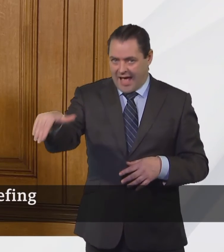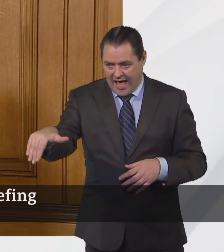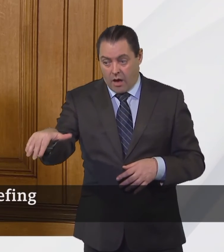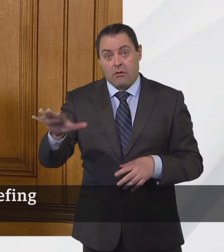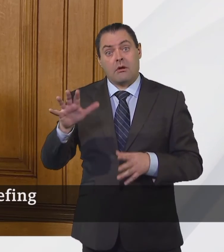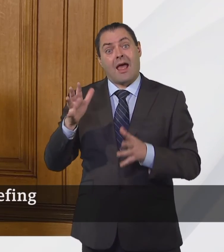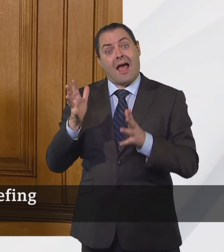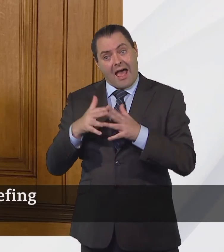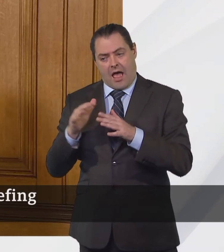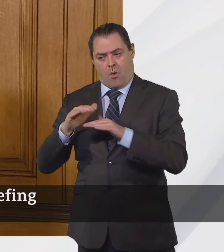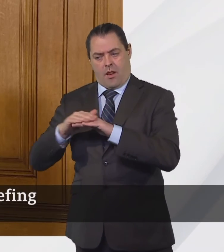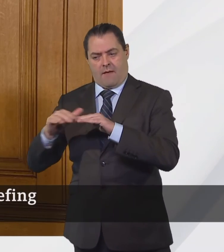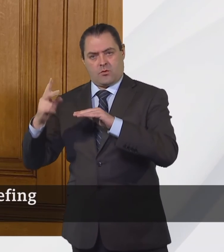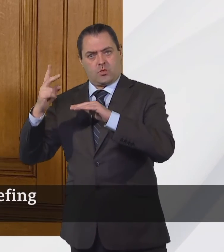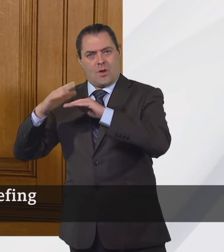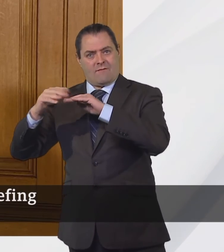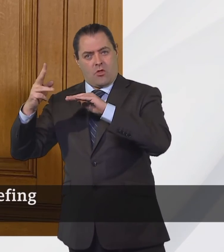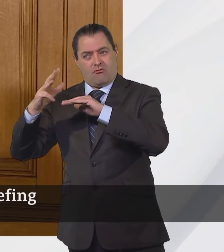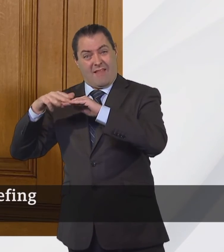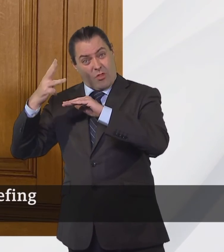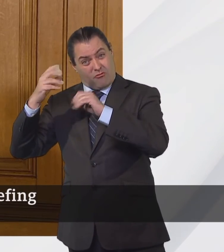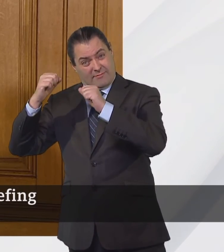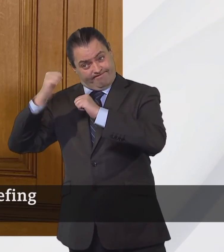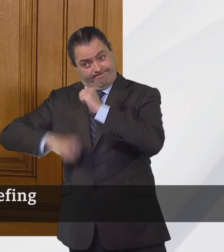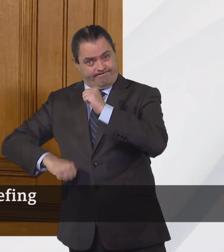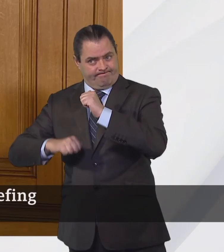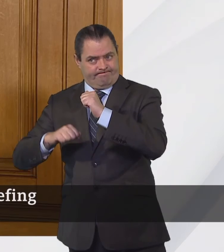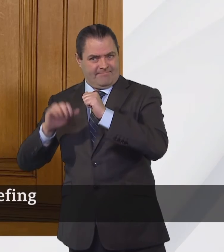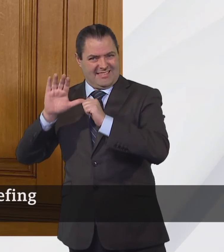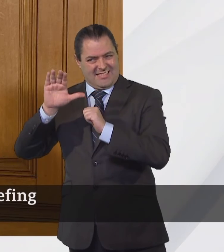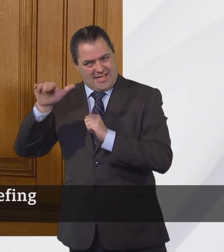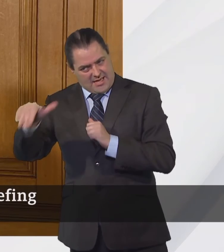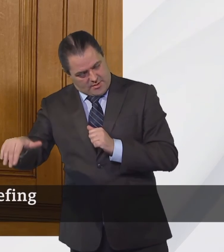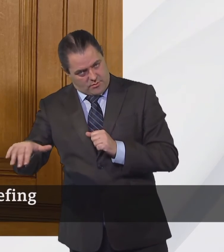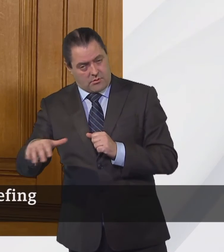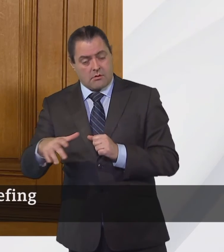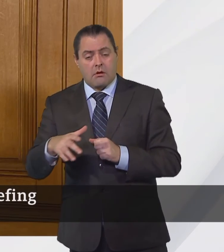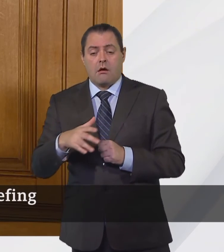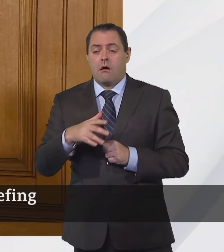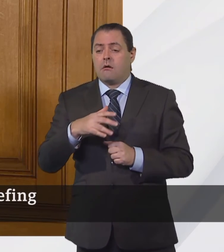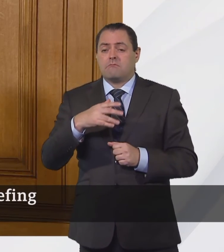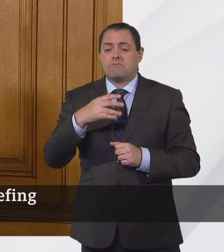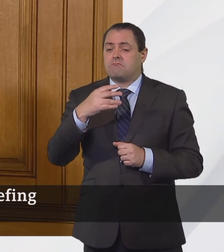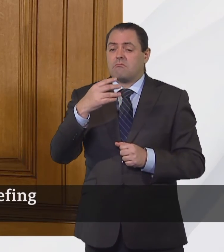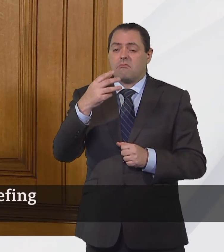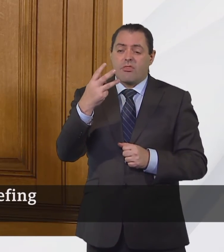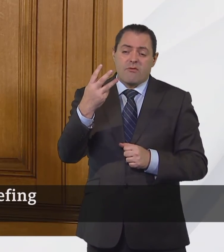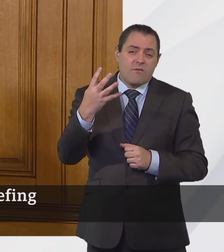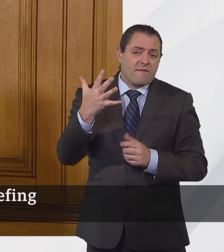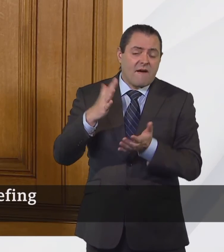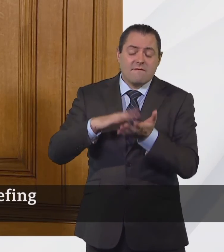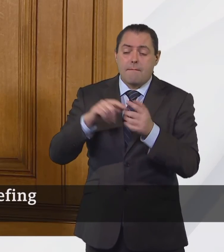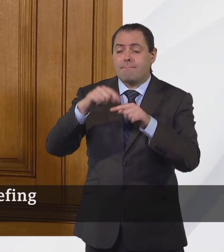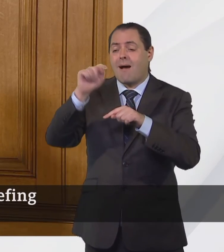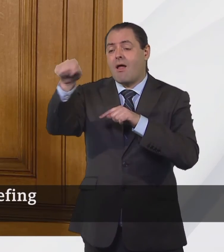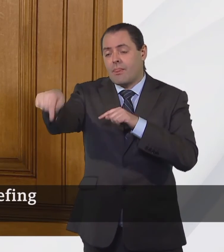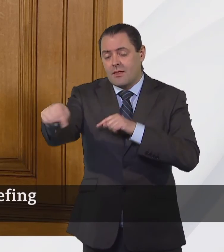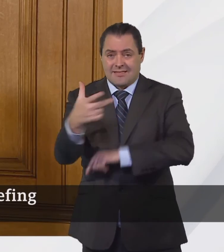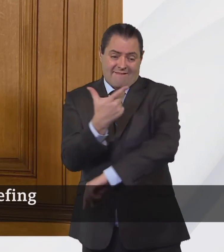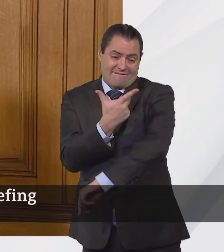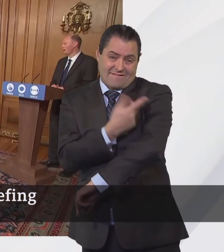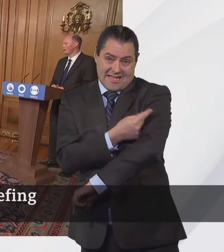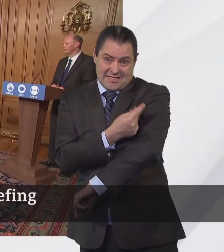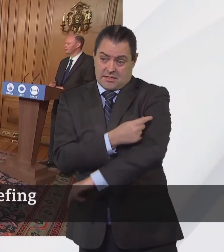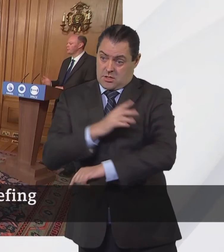now relax about. We will be able to when vaccination comes in and eventually gets a hold and gets the immunity in place, but that isn't